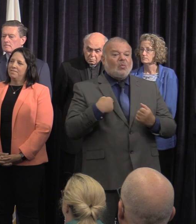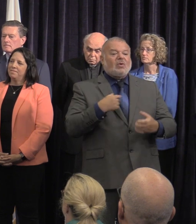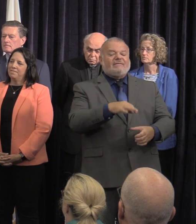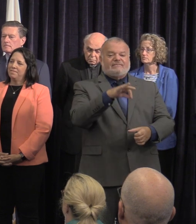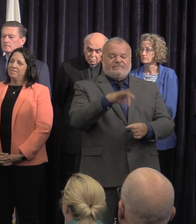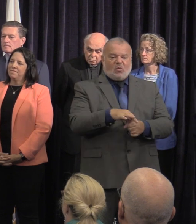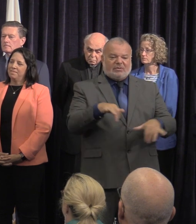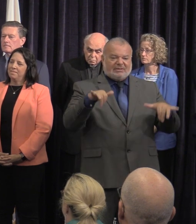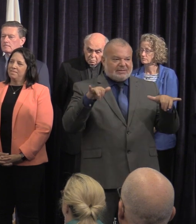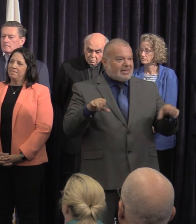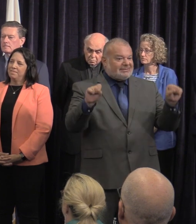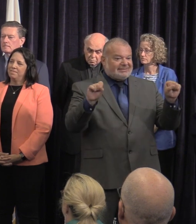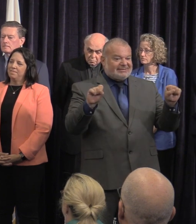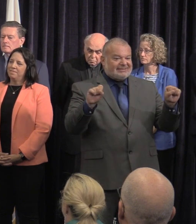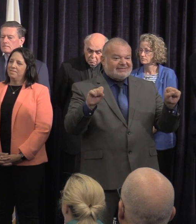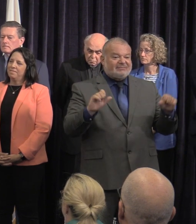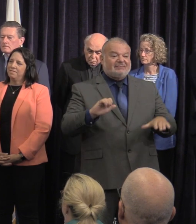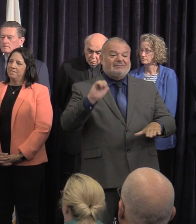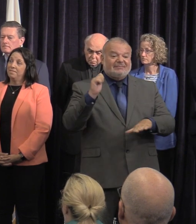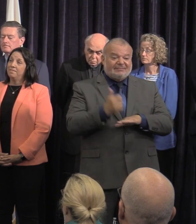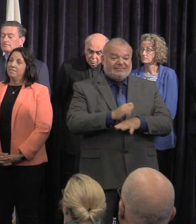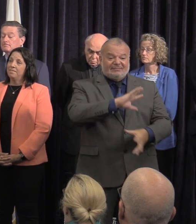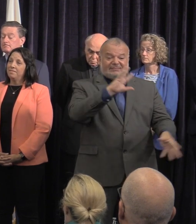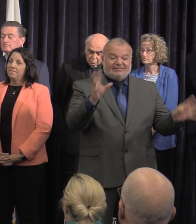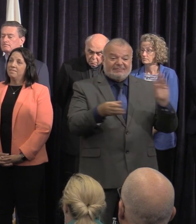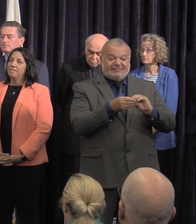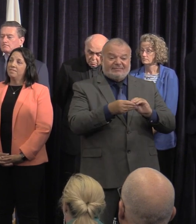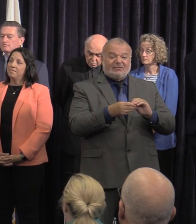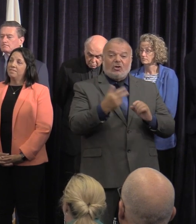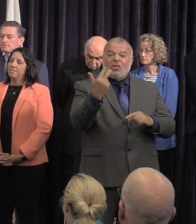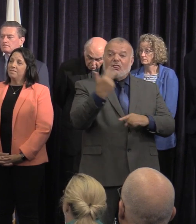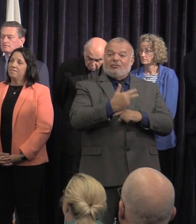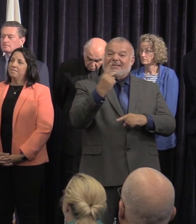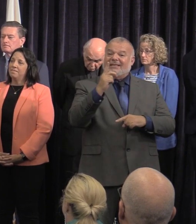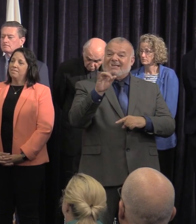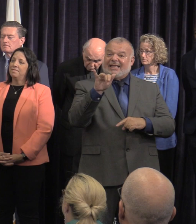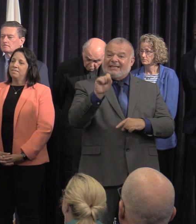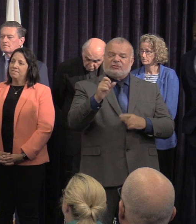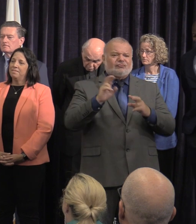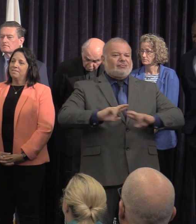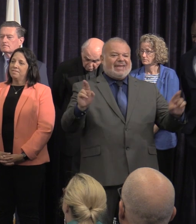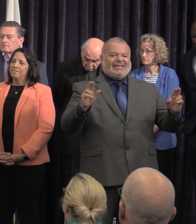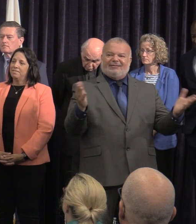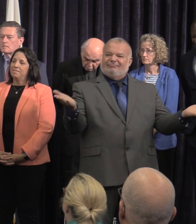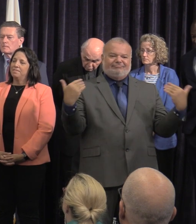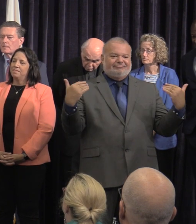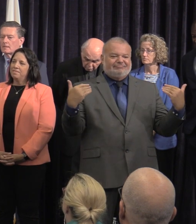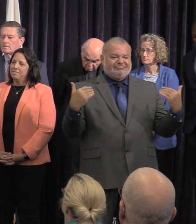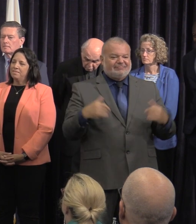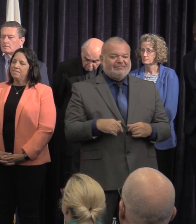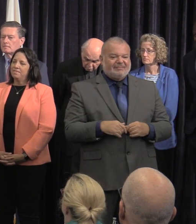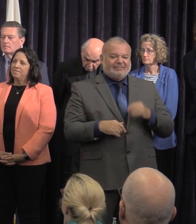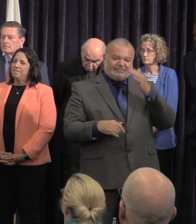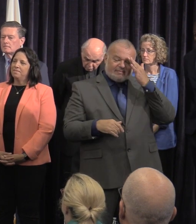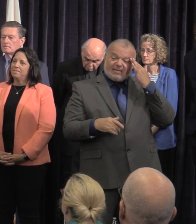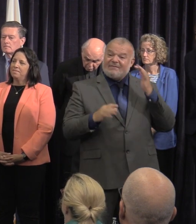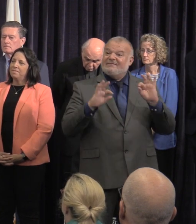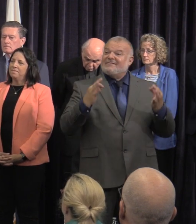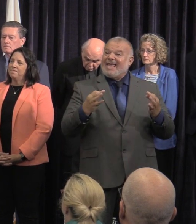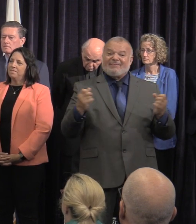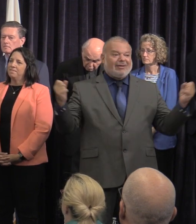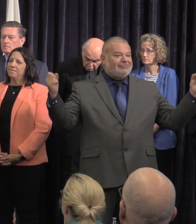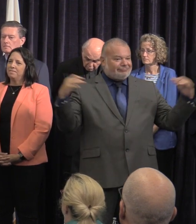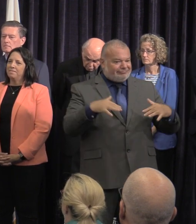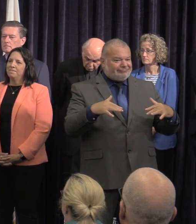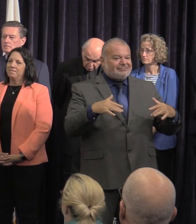get everything we needed in 3 days, and we hosted our first family a few days later. We have served